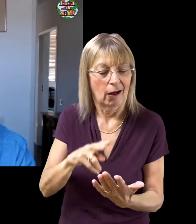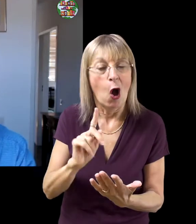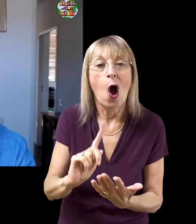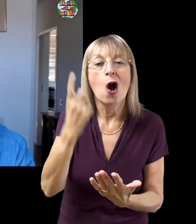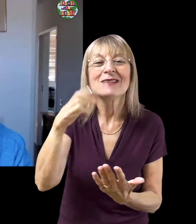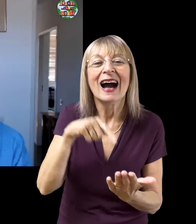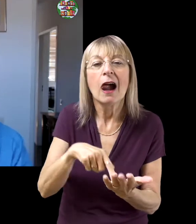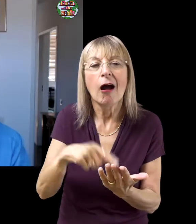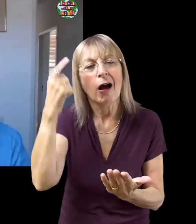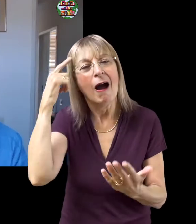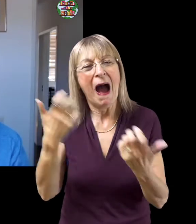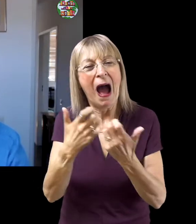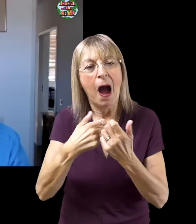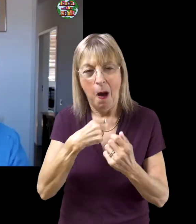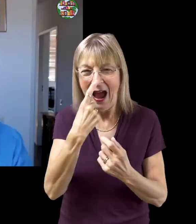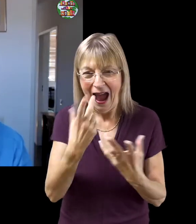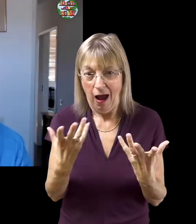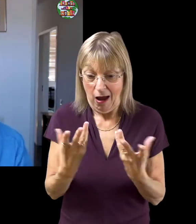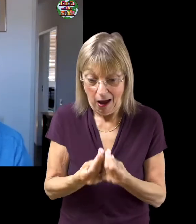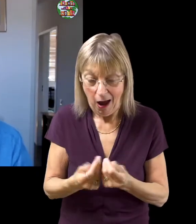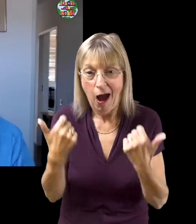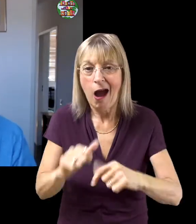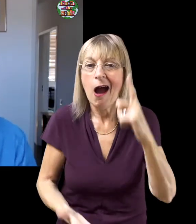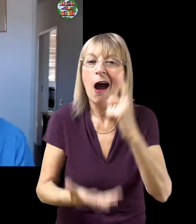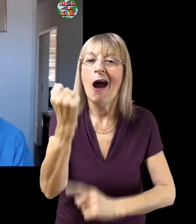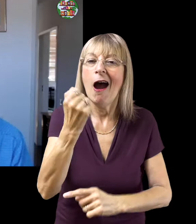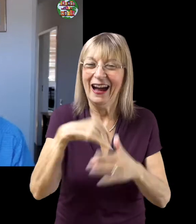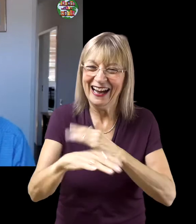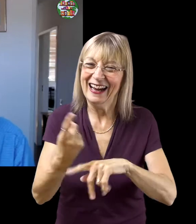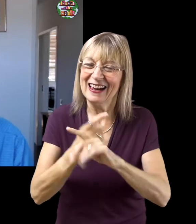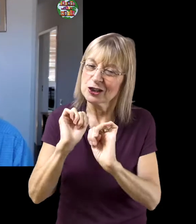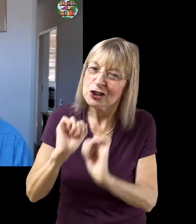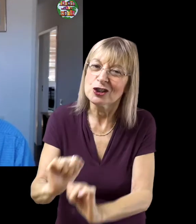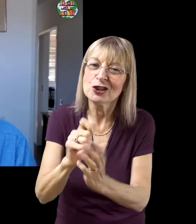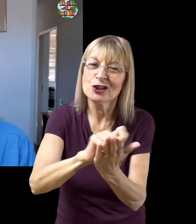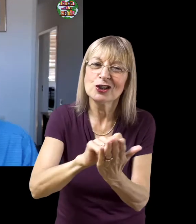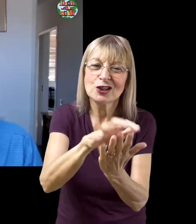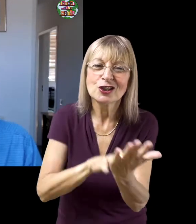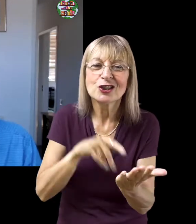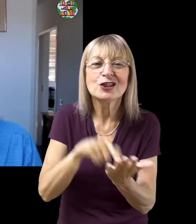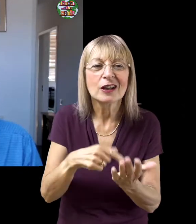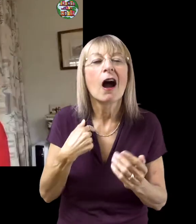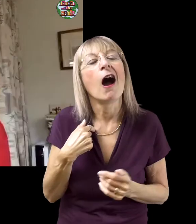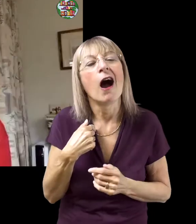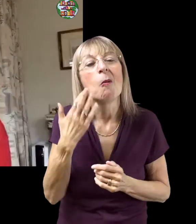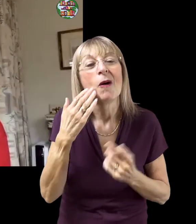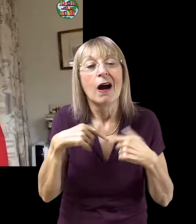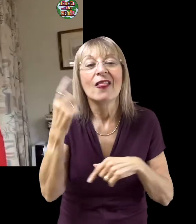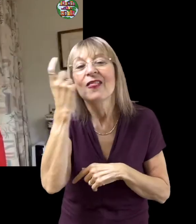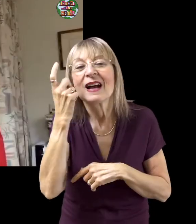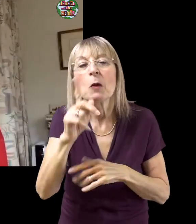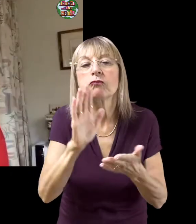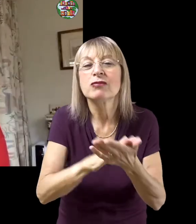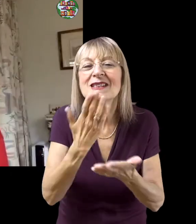Anna's original, and then thinking about how I can combine them to make that work really well in English. So it's not. I